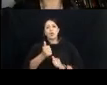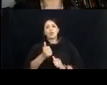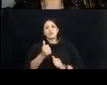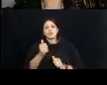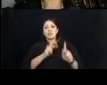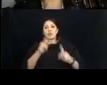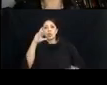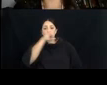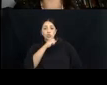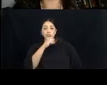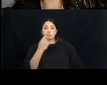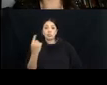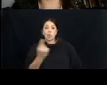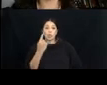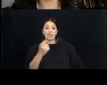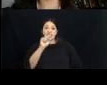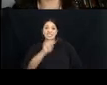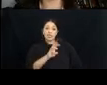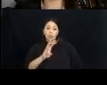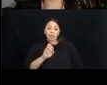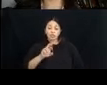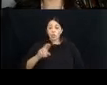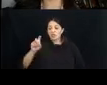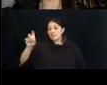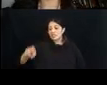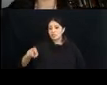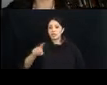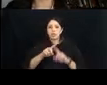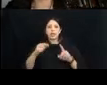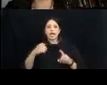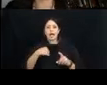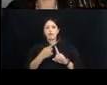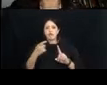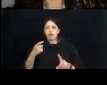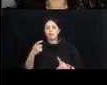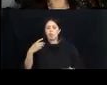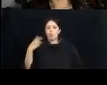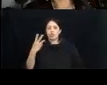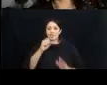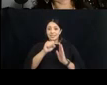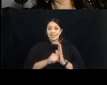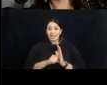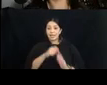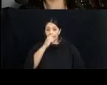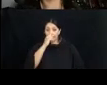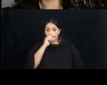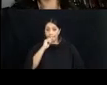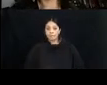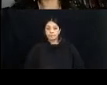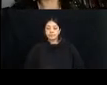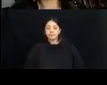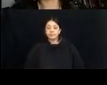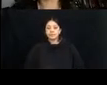Southwest, but as you can see, I came from Washington State with the Pacific Northwest. So the disparities and the gaps, in